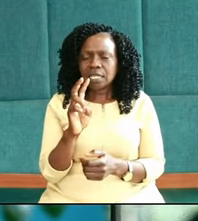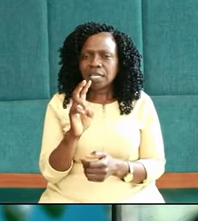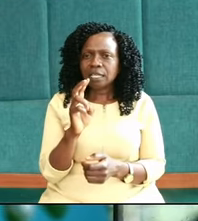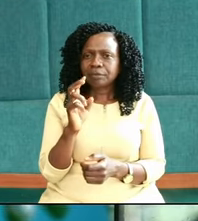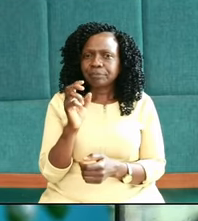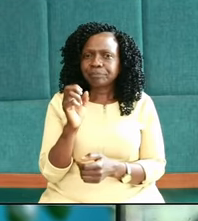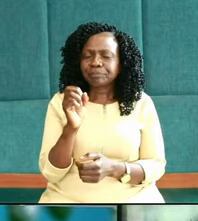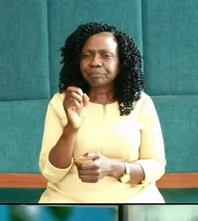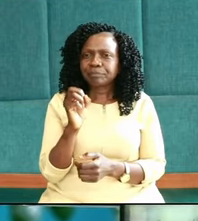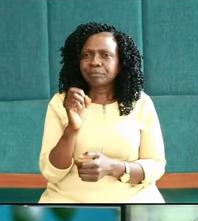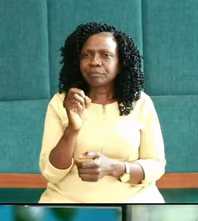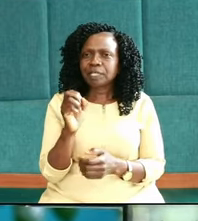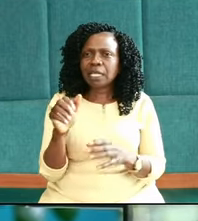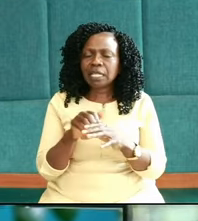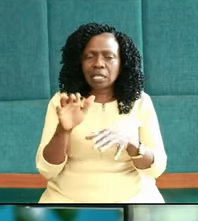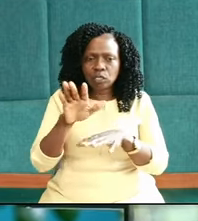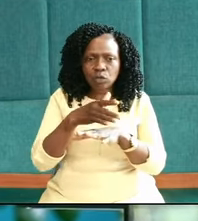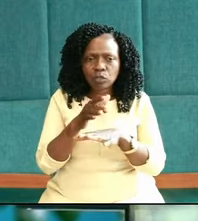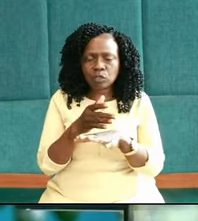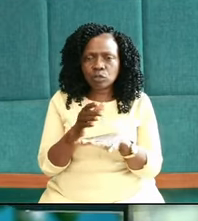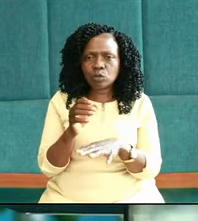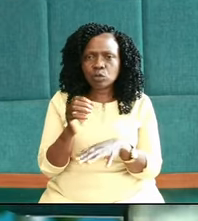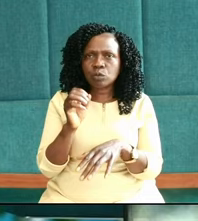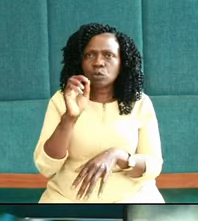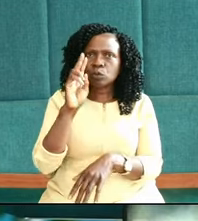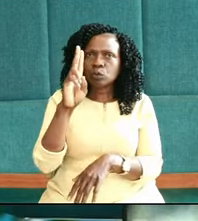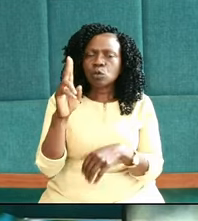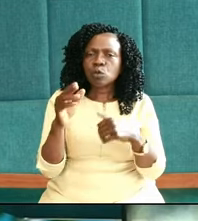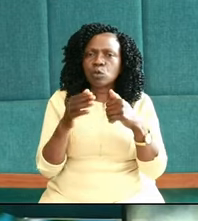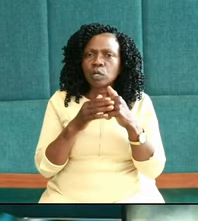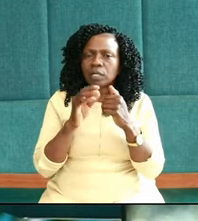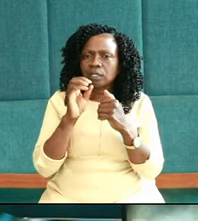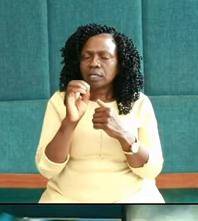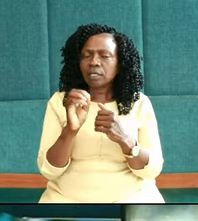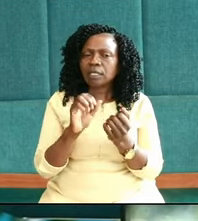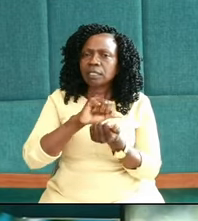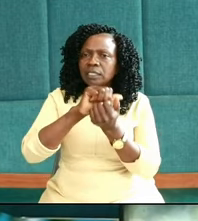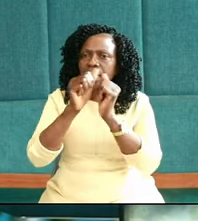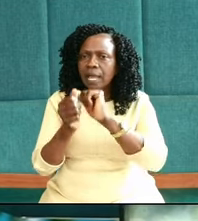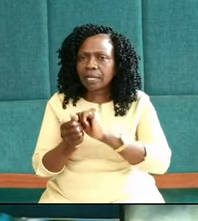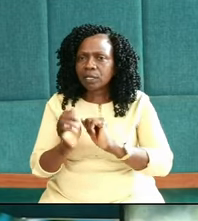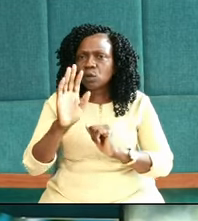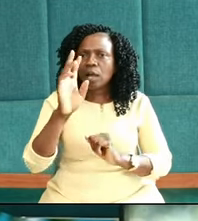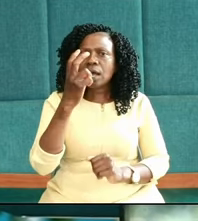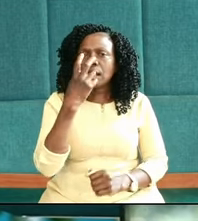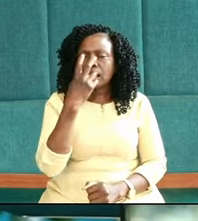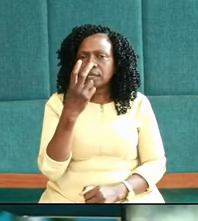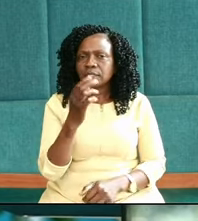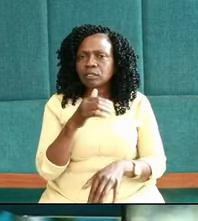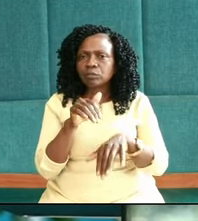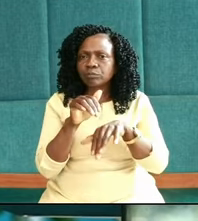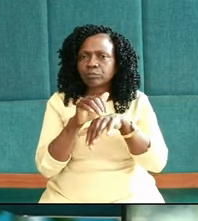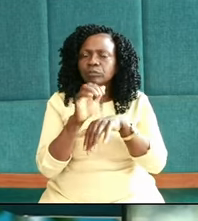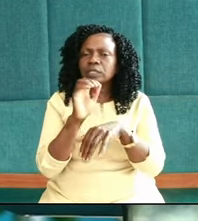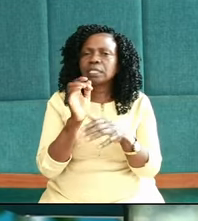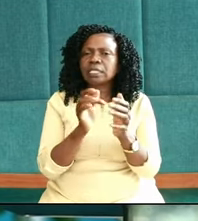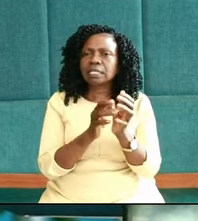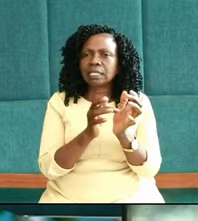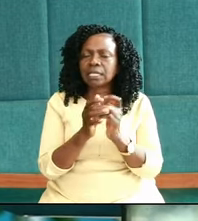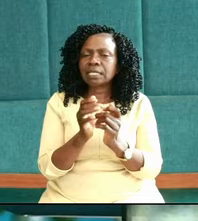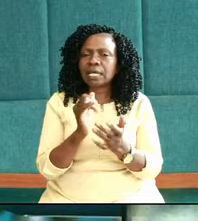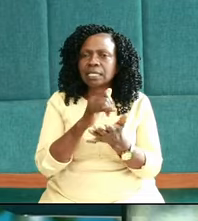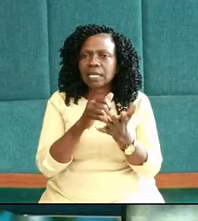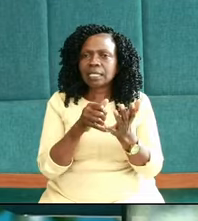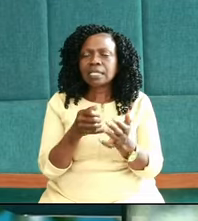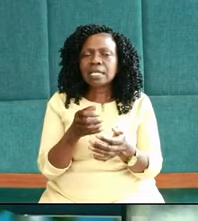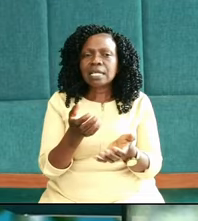number 290 is saying that, turn your eyes upon Jesus. I just need